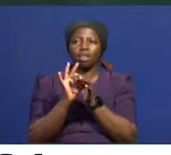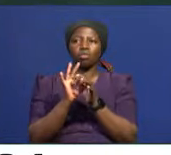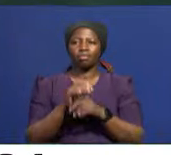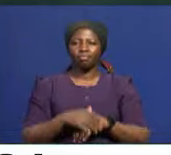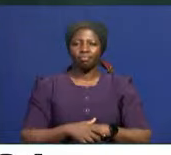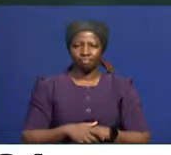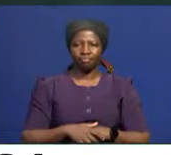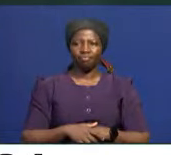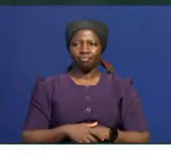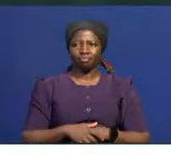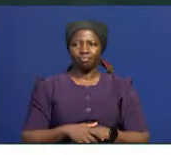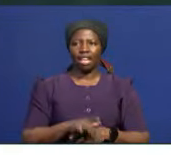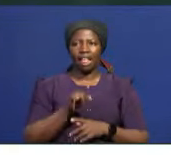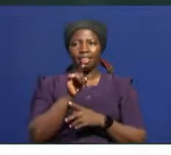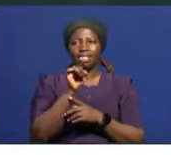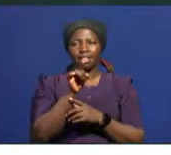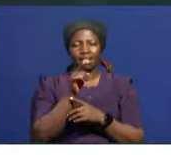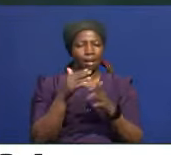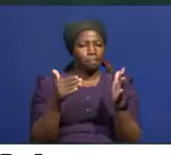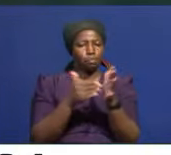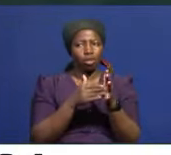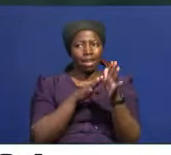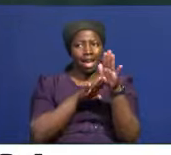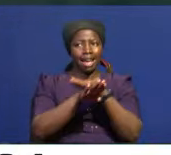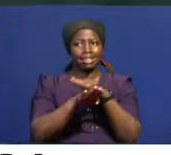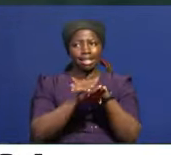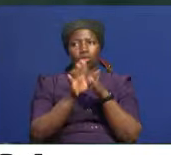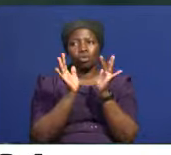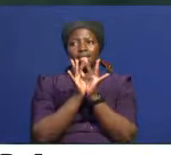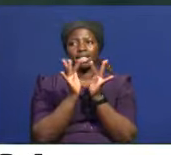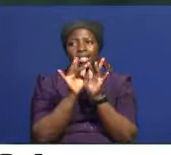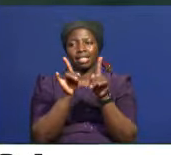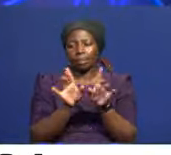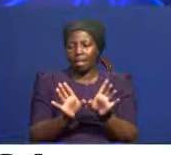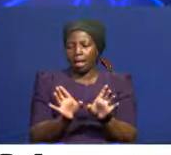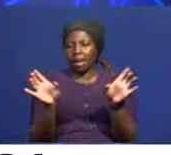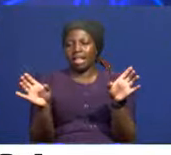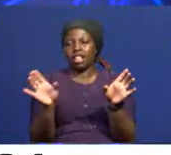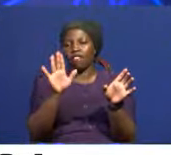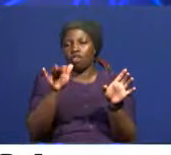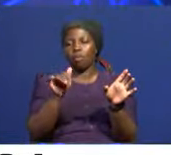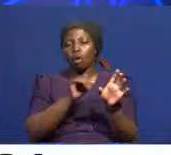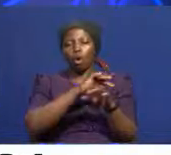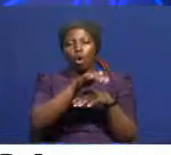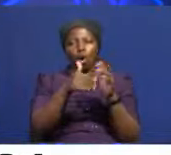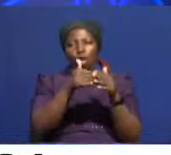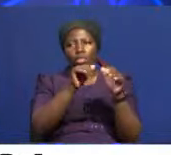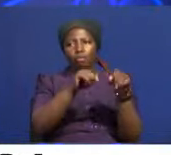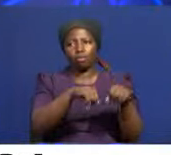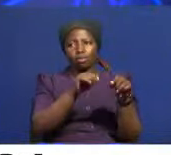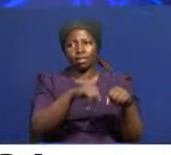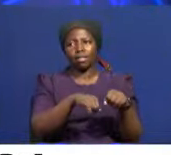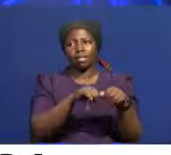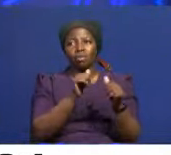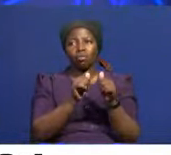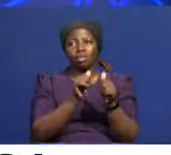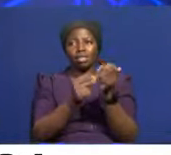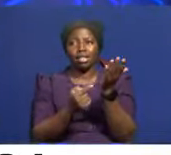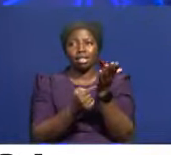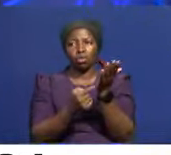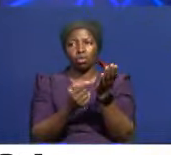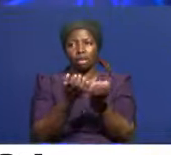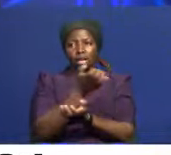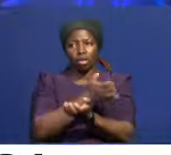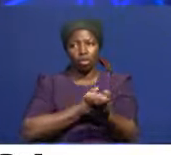that denies them access to internet and separates them from all the possibilities that the digital